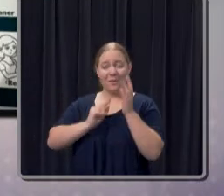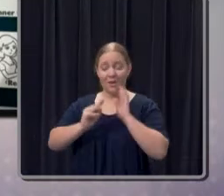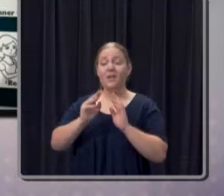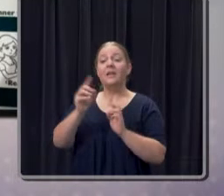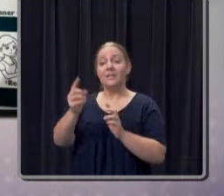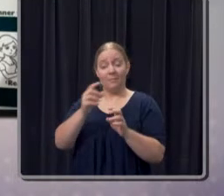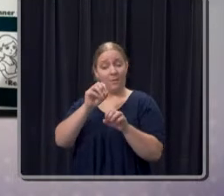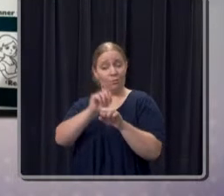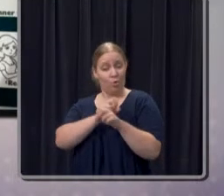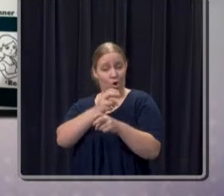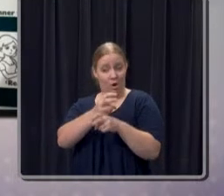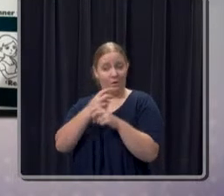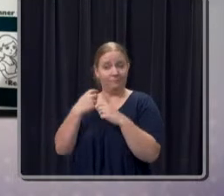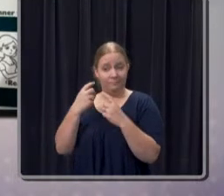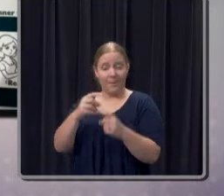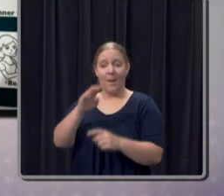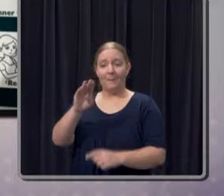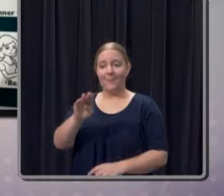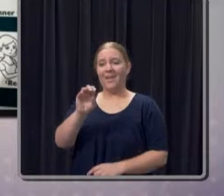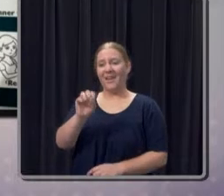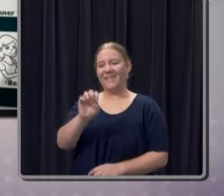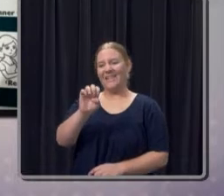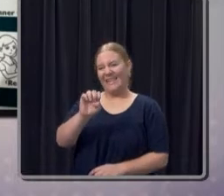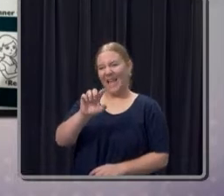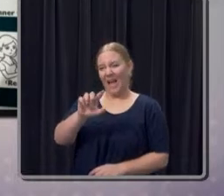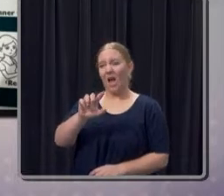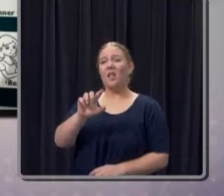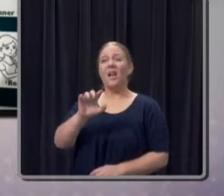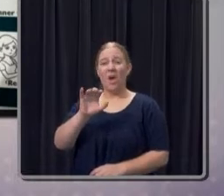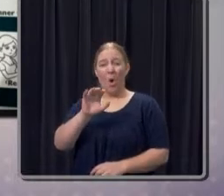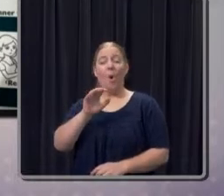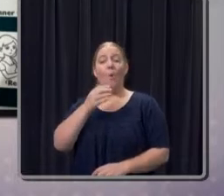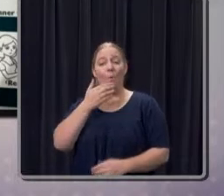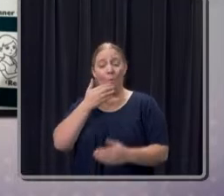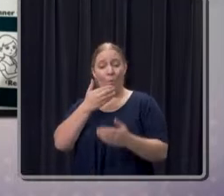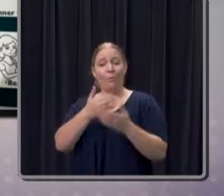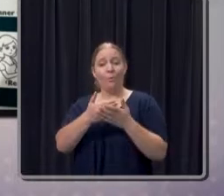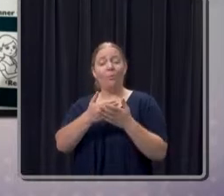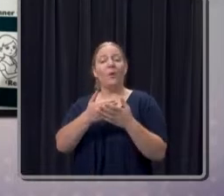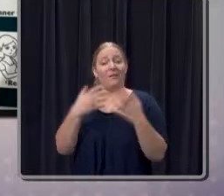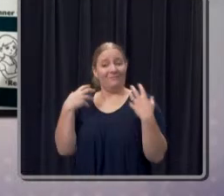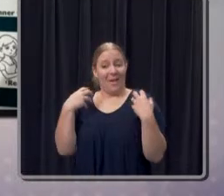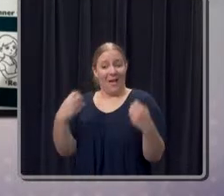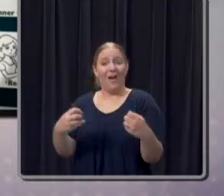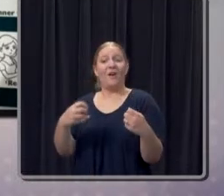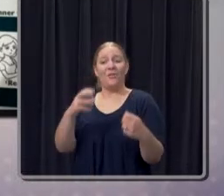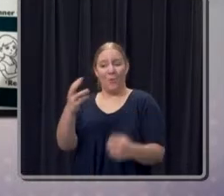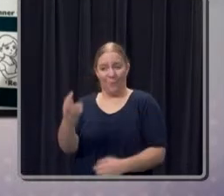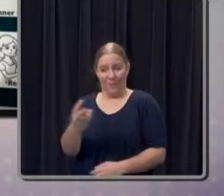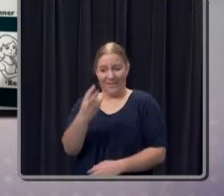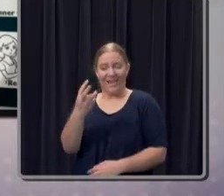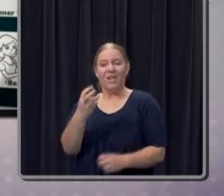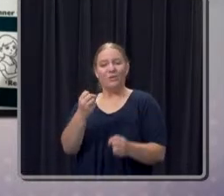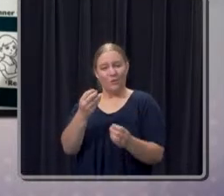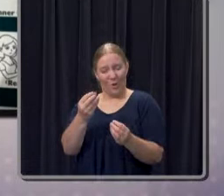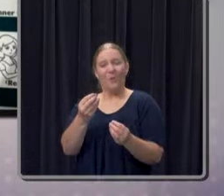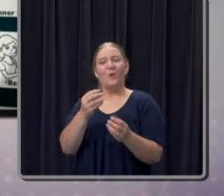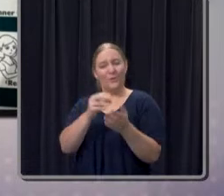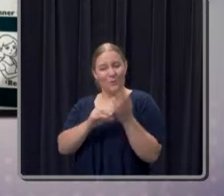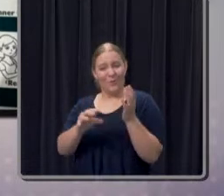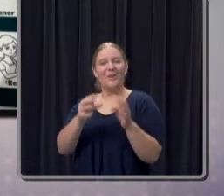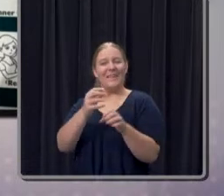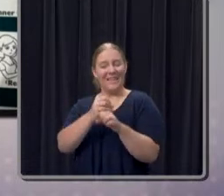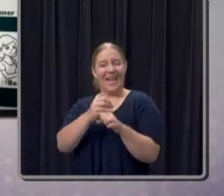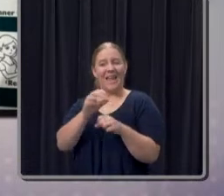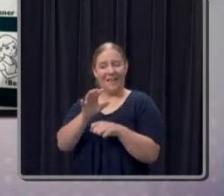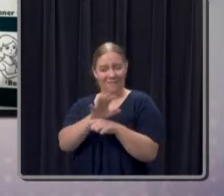hard on along the BSEL lines is Wellness Wednesdays. So every morning our students get video